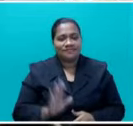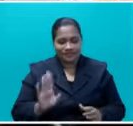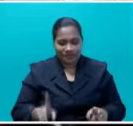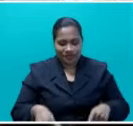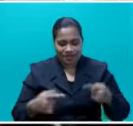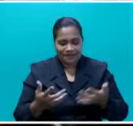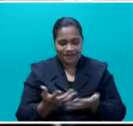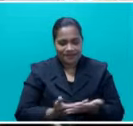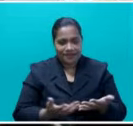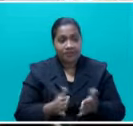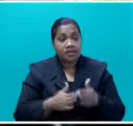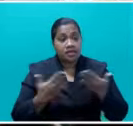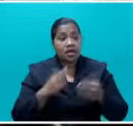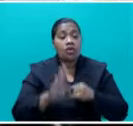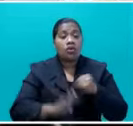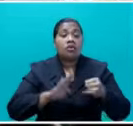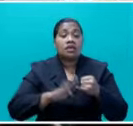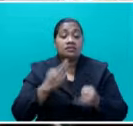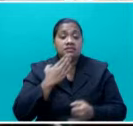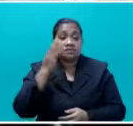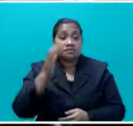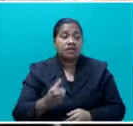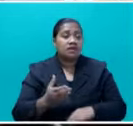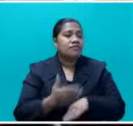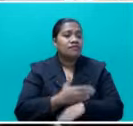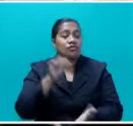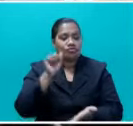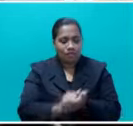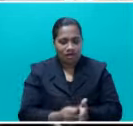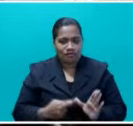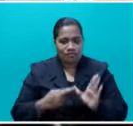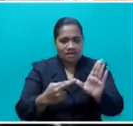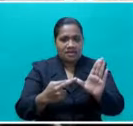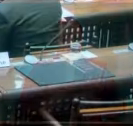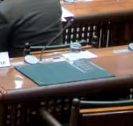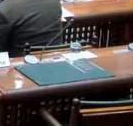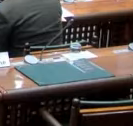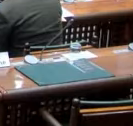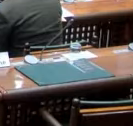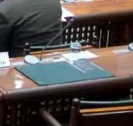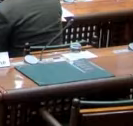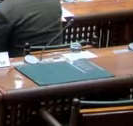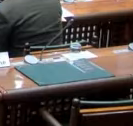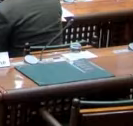We have now the last speaker before the right of reply, the Leader of the House,